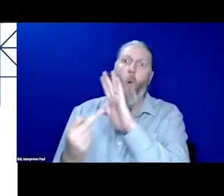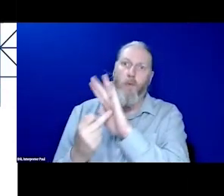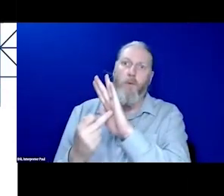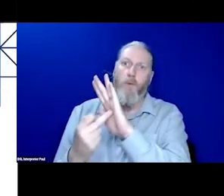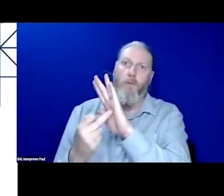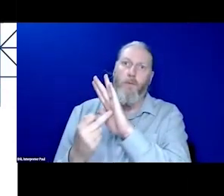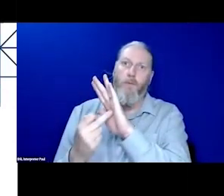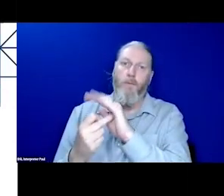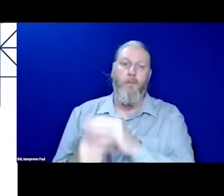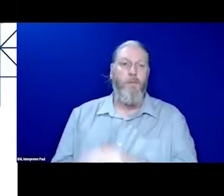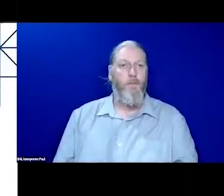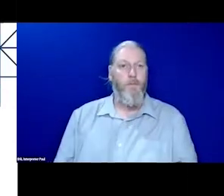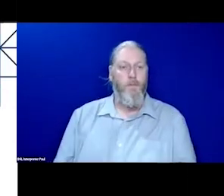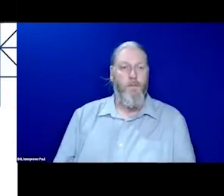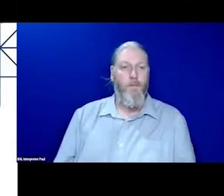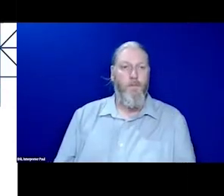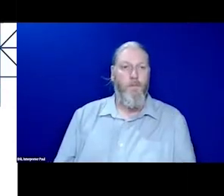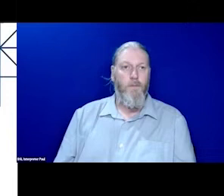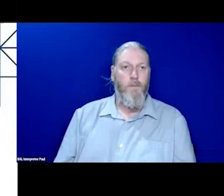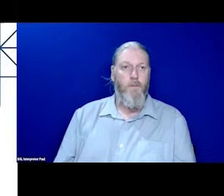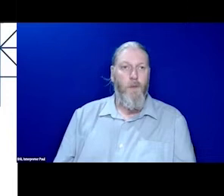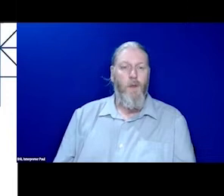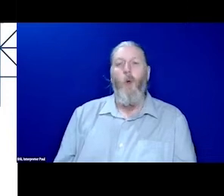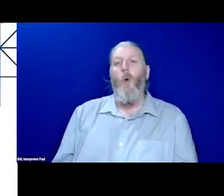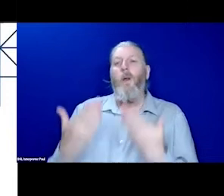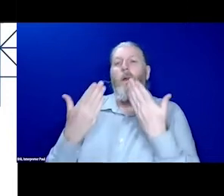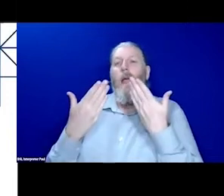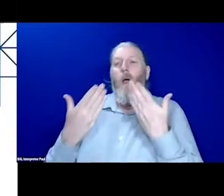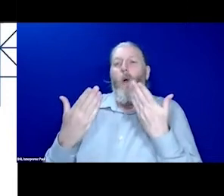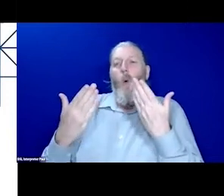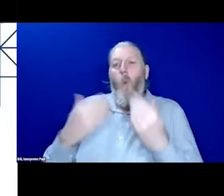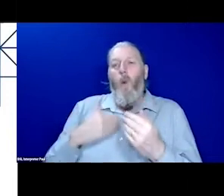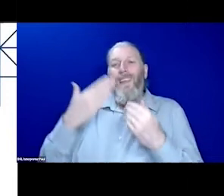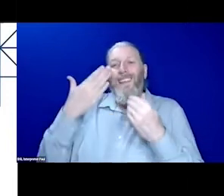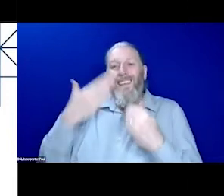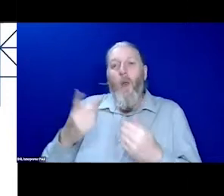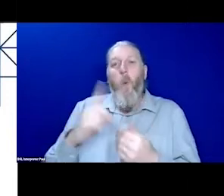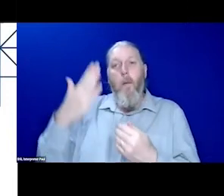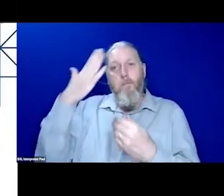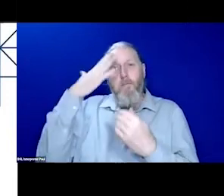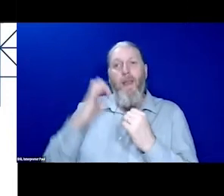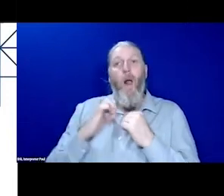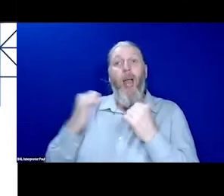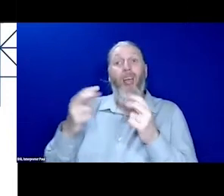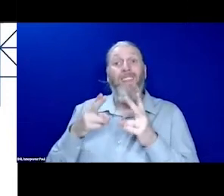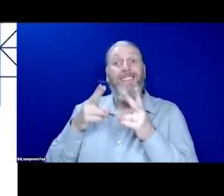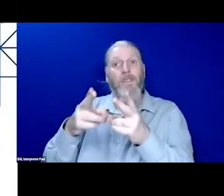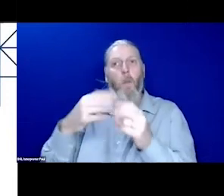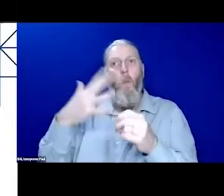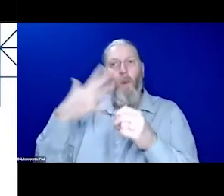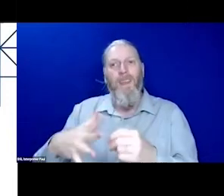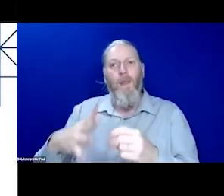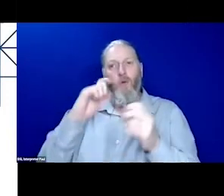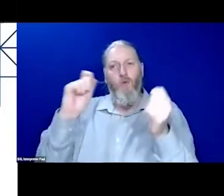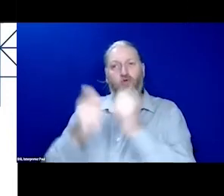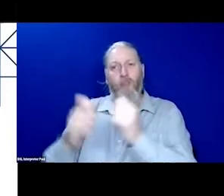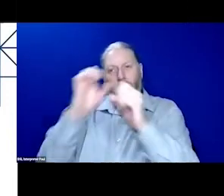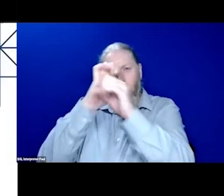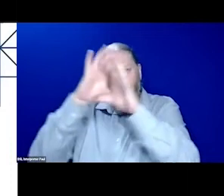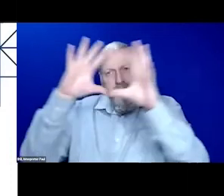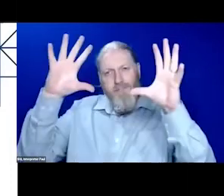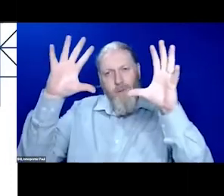What I have outlined is that we need a reimagined mental health system that goes beyond the clinic and into communities and